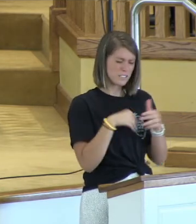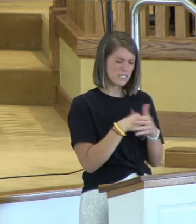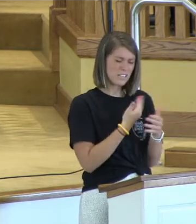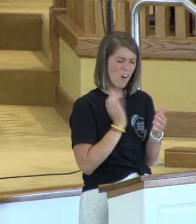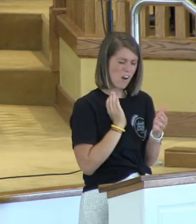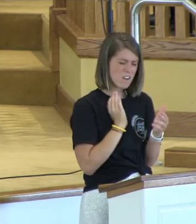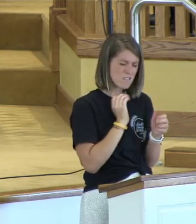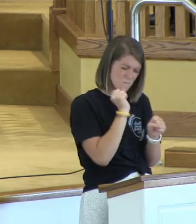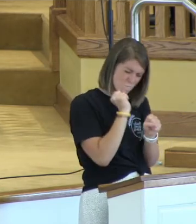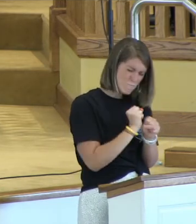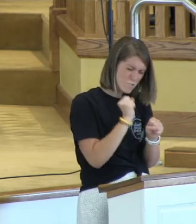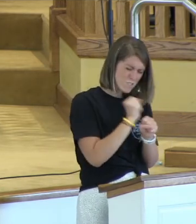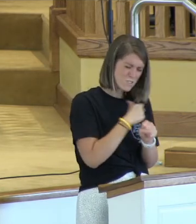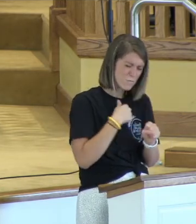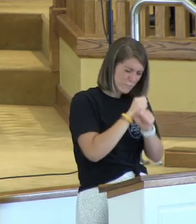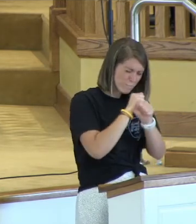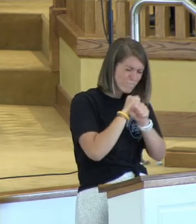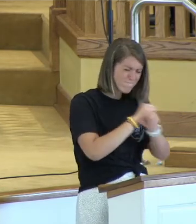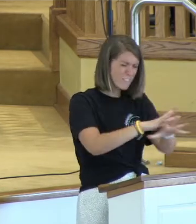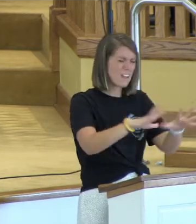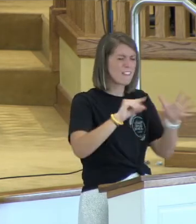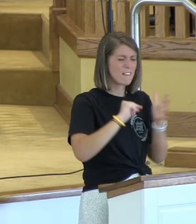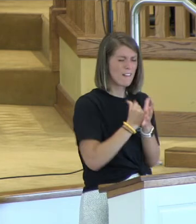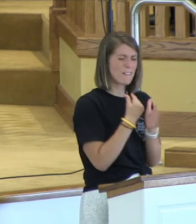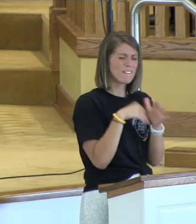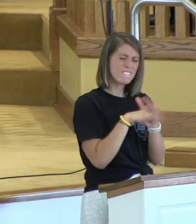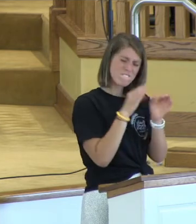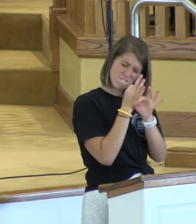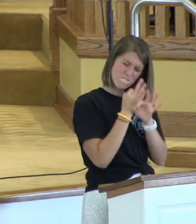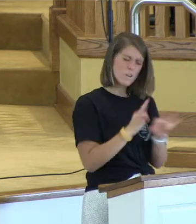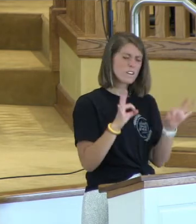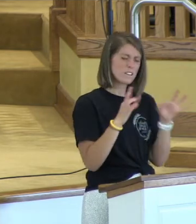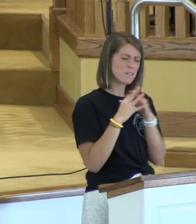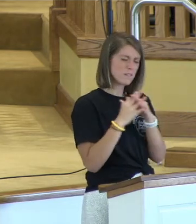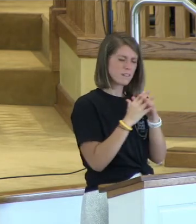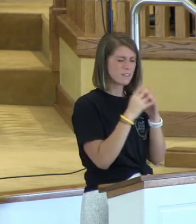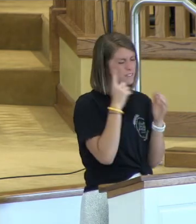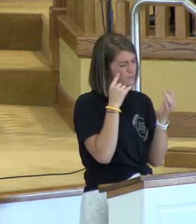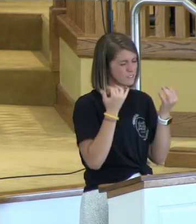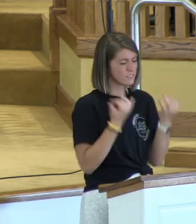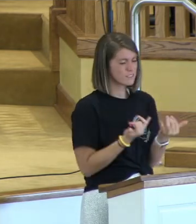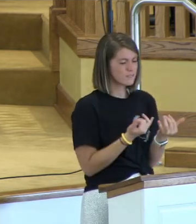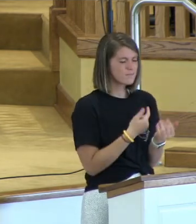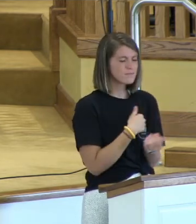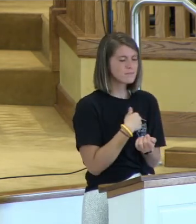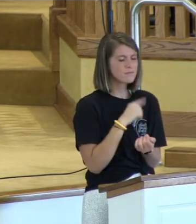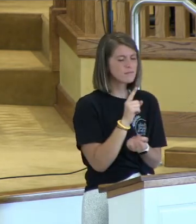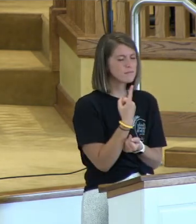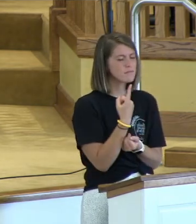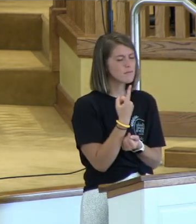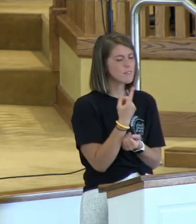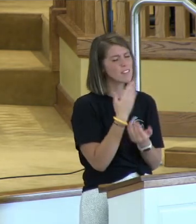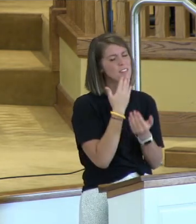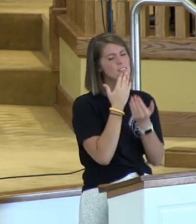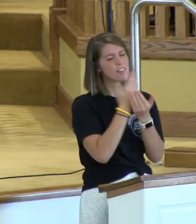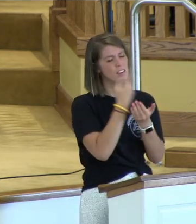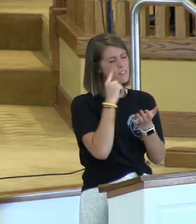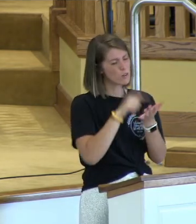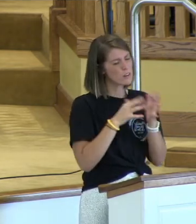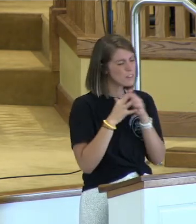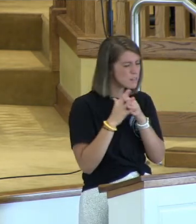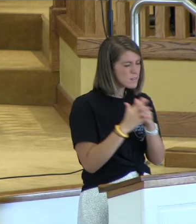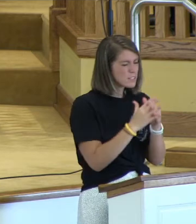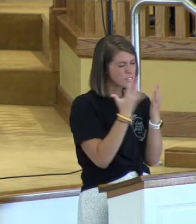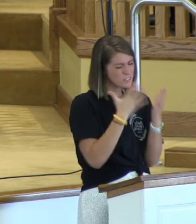in our work as we spread the gospel in a country that's still free for now. Lord, I thank you for what America has